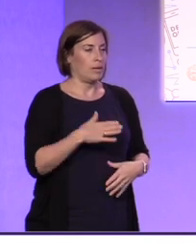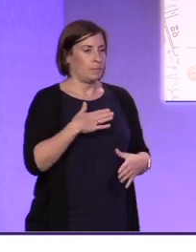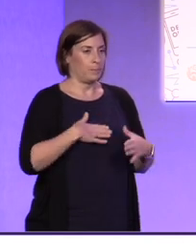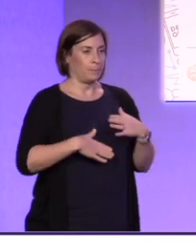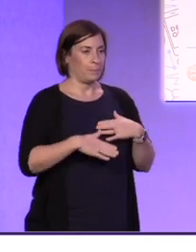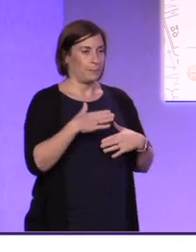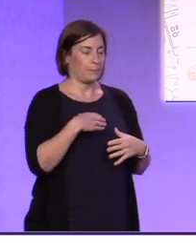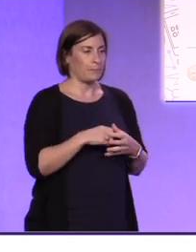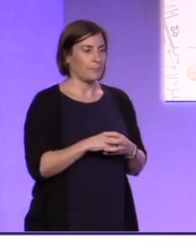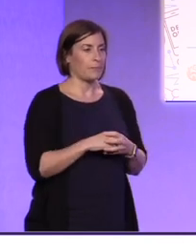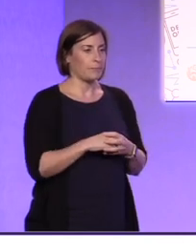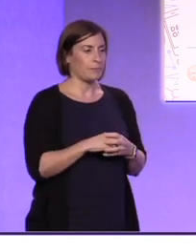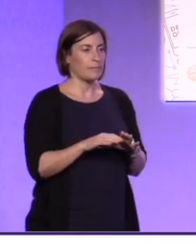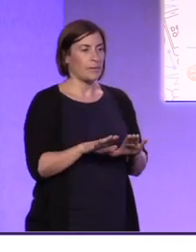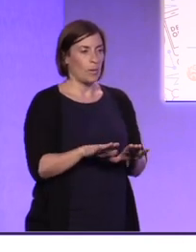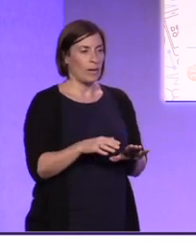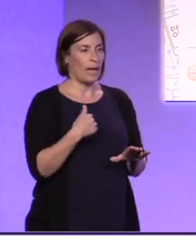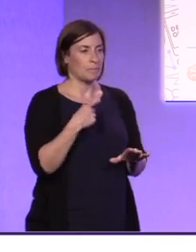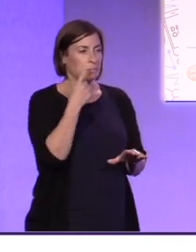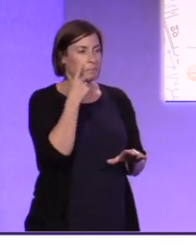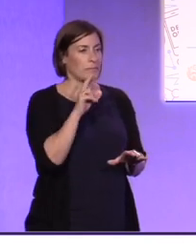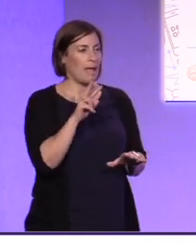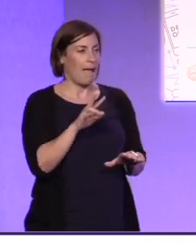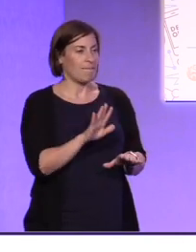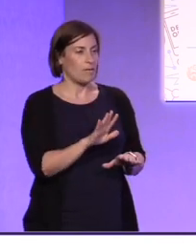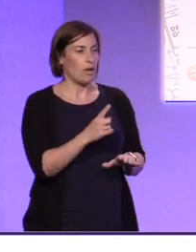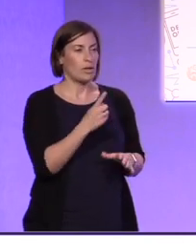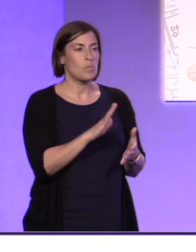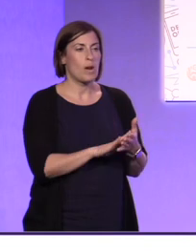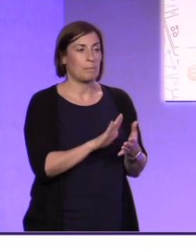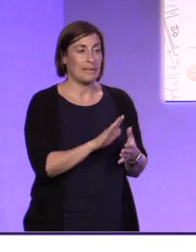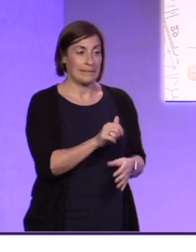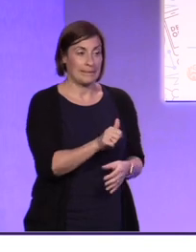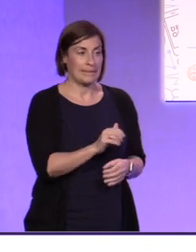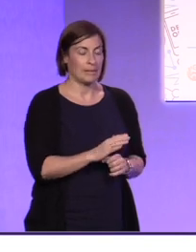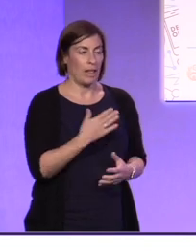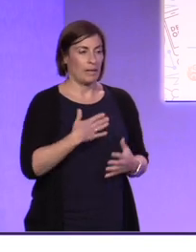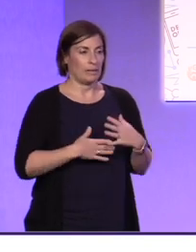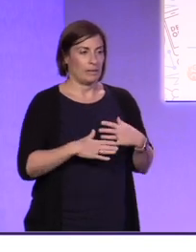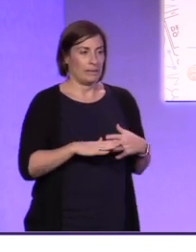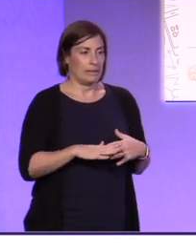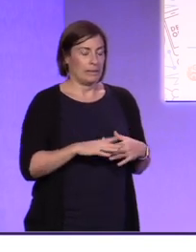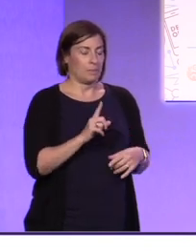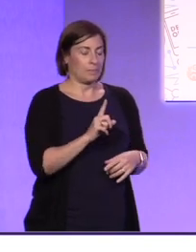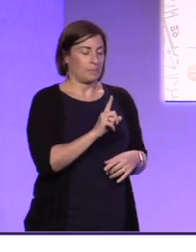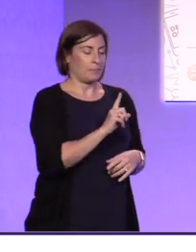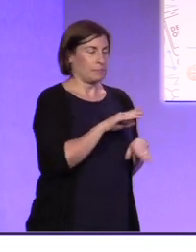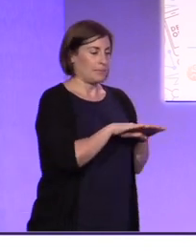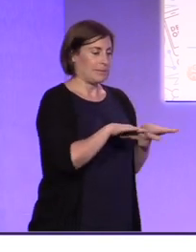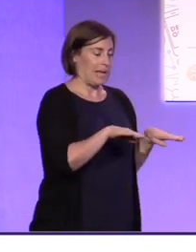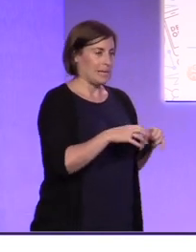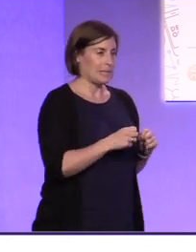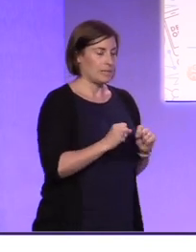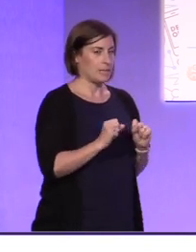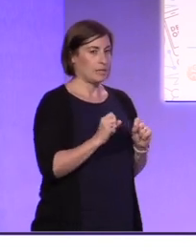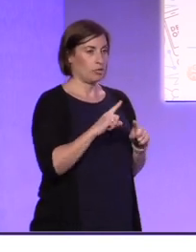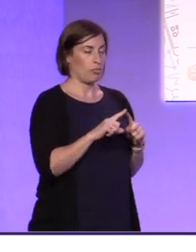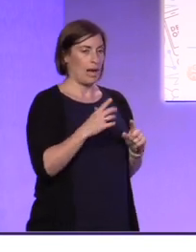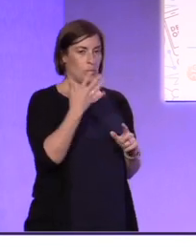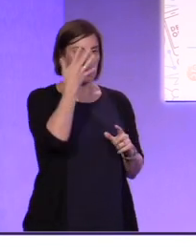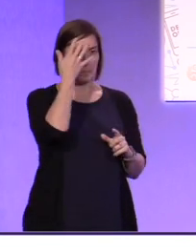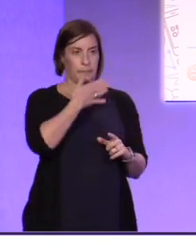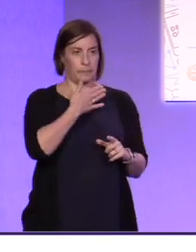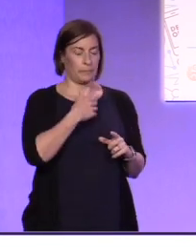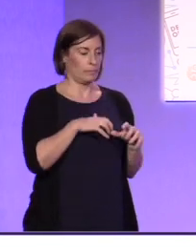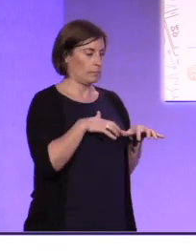could, I told them, look, I'll go have a look at it. It'll be a minute. So I went back to my desk as inconspicuously as I could, and